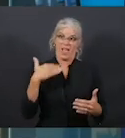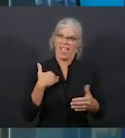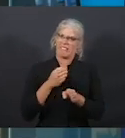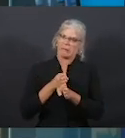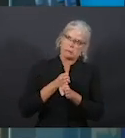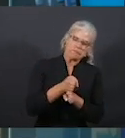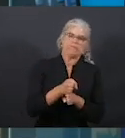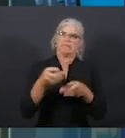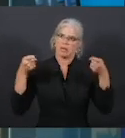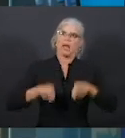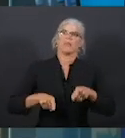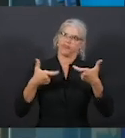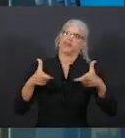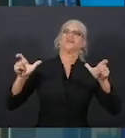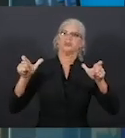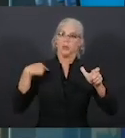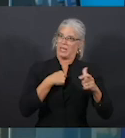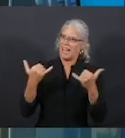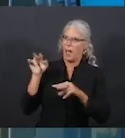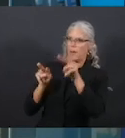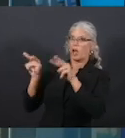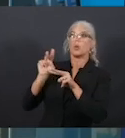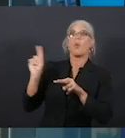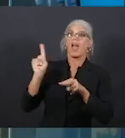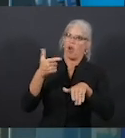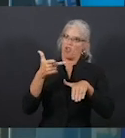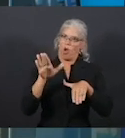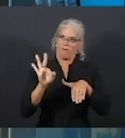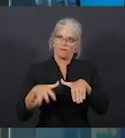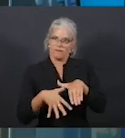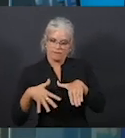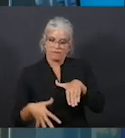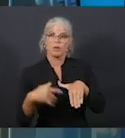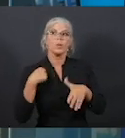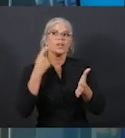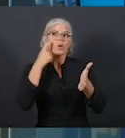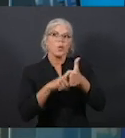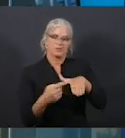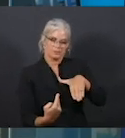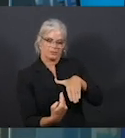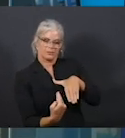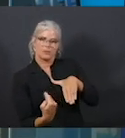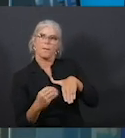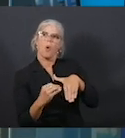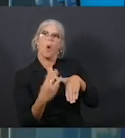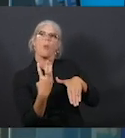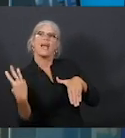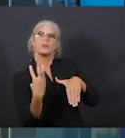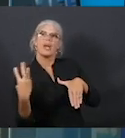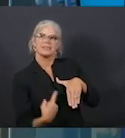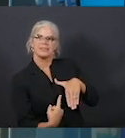are, of course, monitoring as it's in the Gulf. The further west that track moves, likely the more room it's going to have